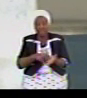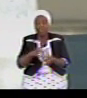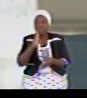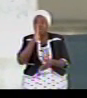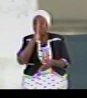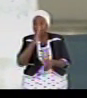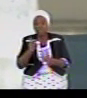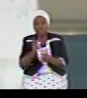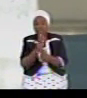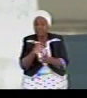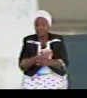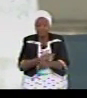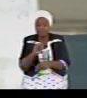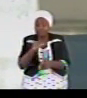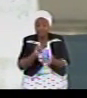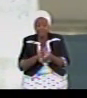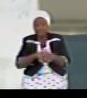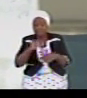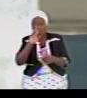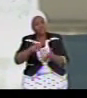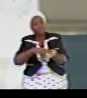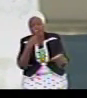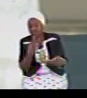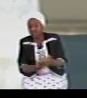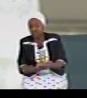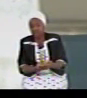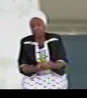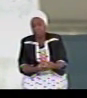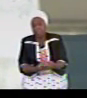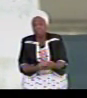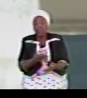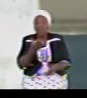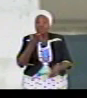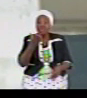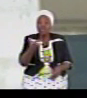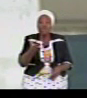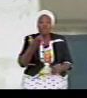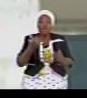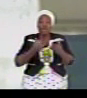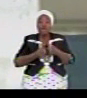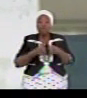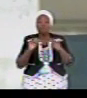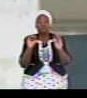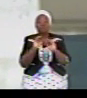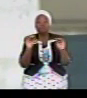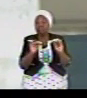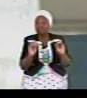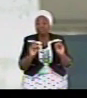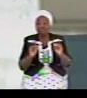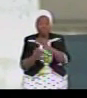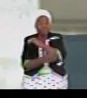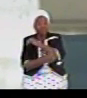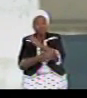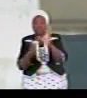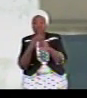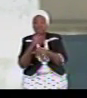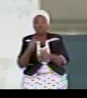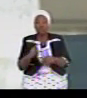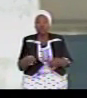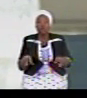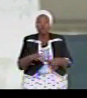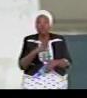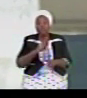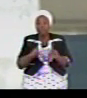lest he fall. There has no temptation taken you, but such as is common to